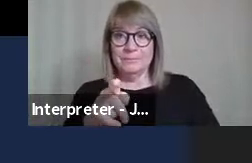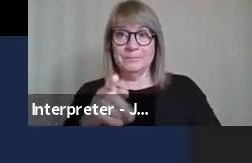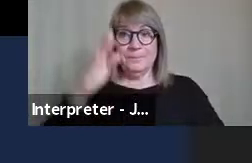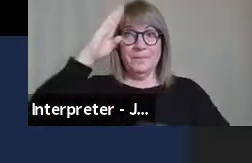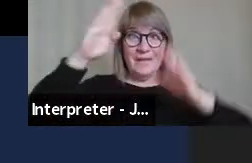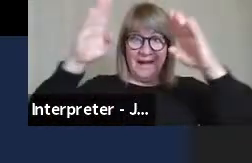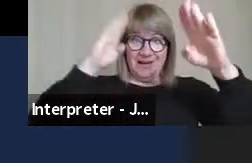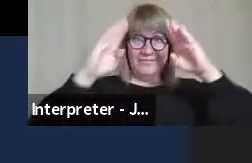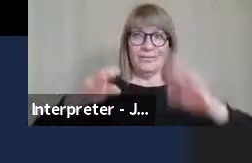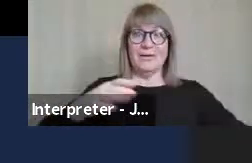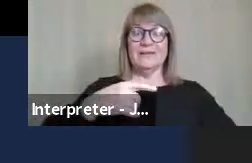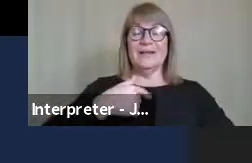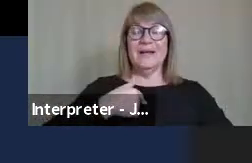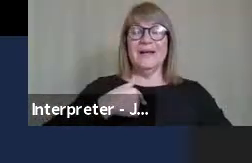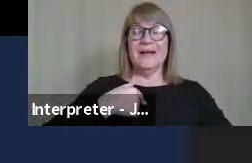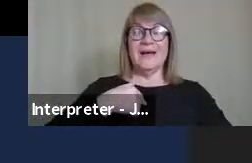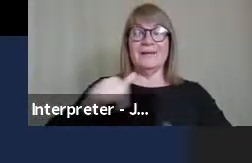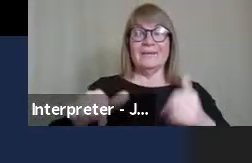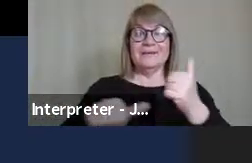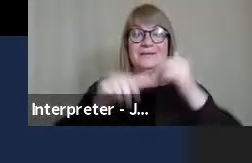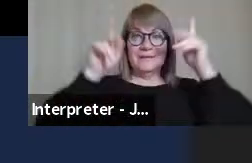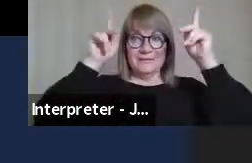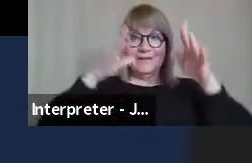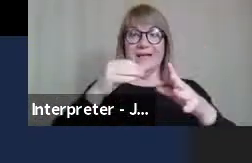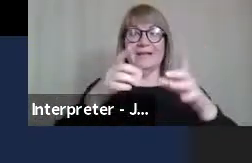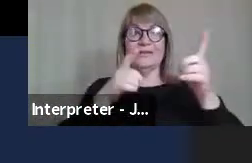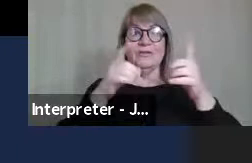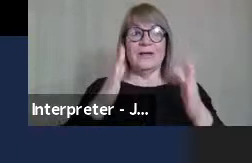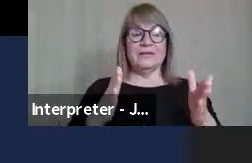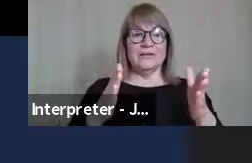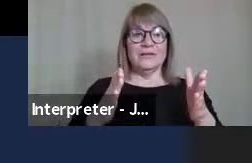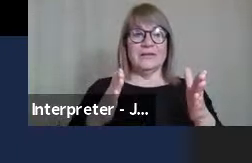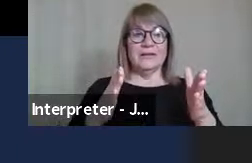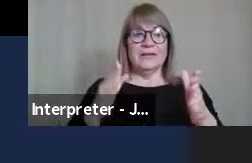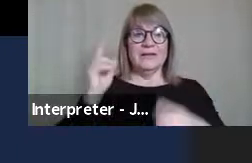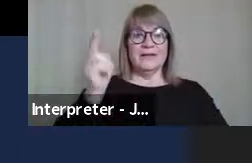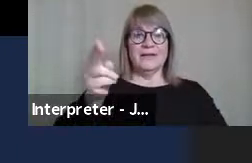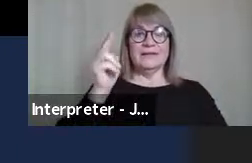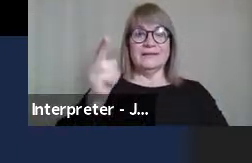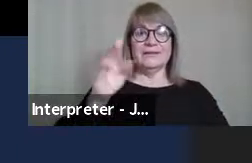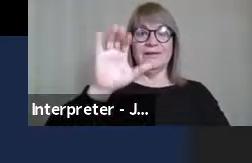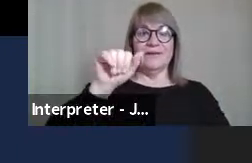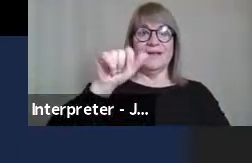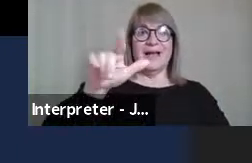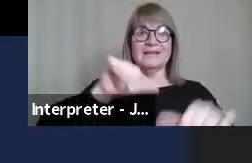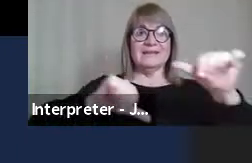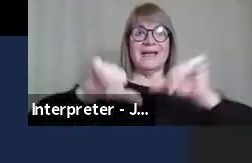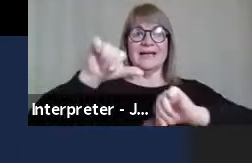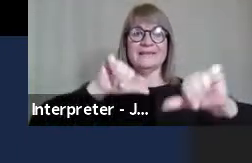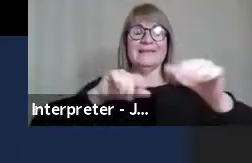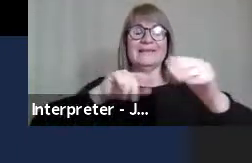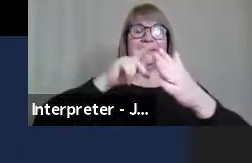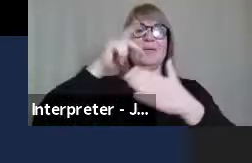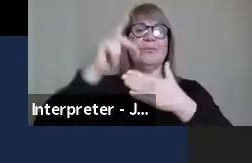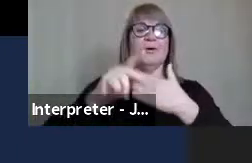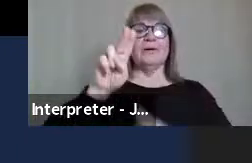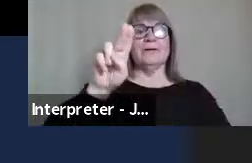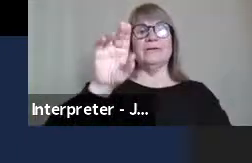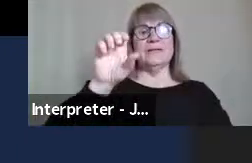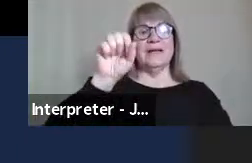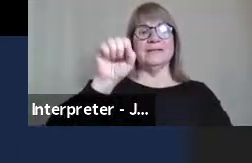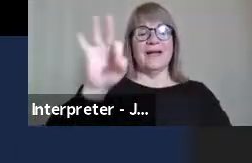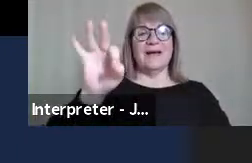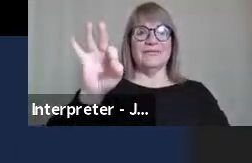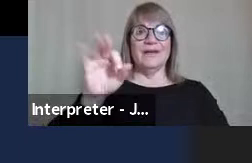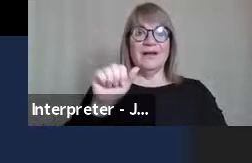hi everyone i'm an associate professor and director of the history of health sciences program at ucsf and i